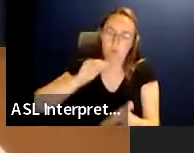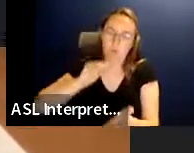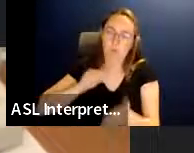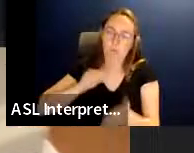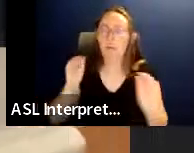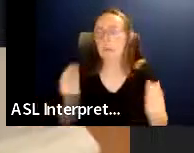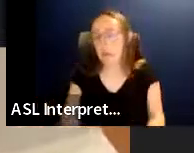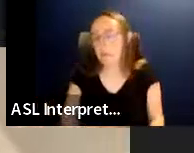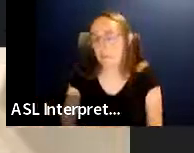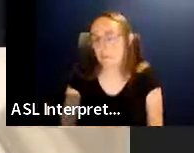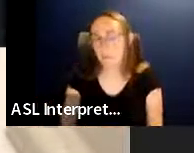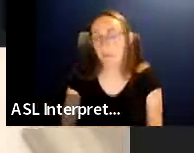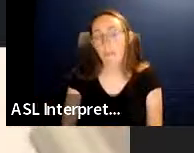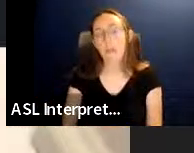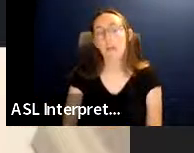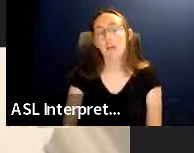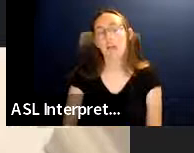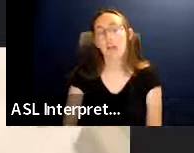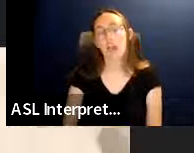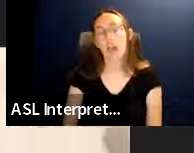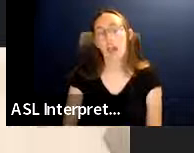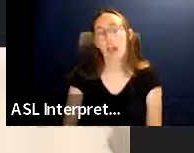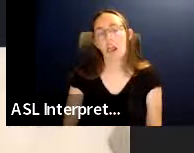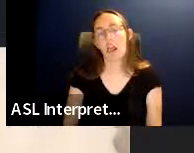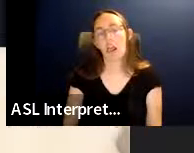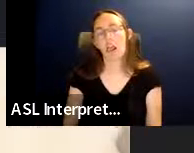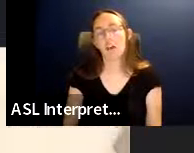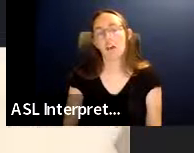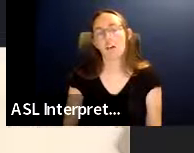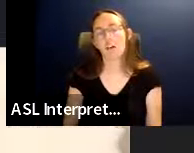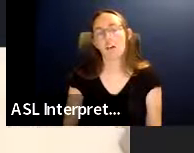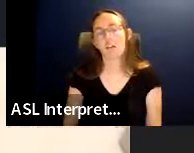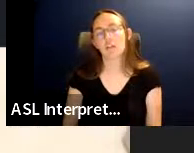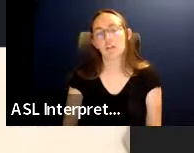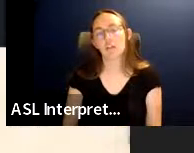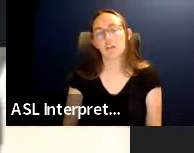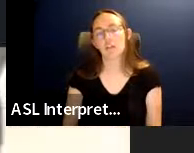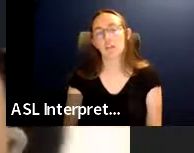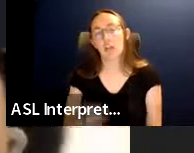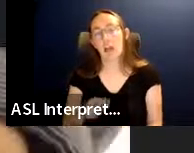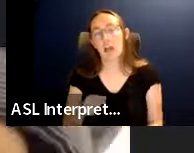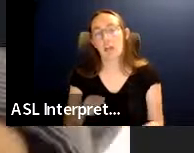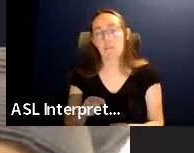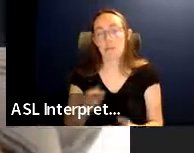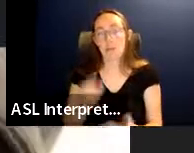When you mount this, if you look at this, I'm putting it on there and pulling it down.